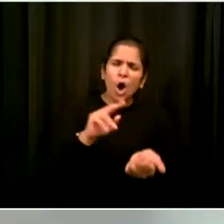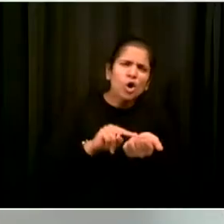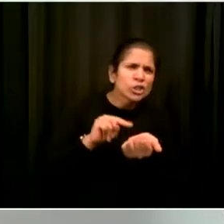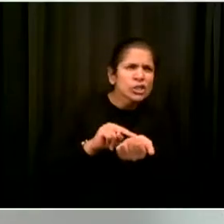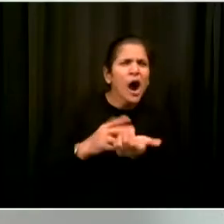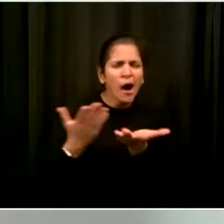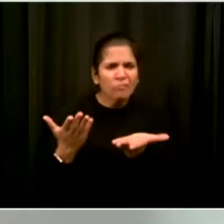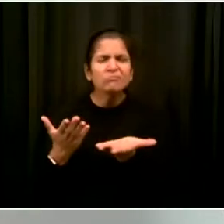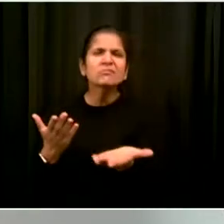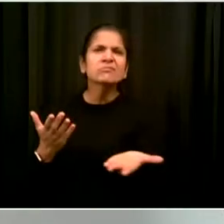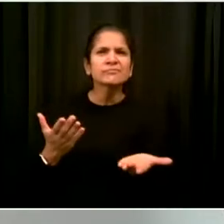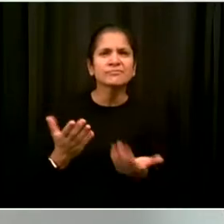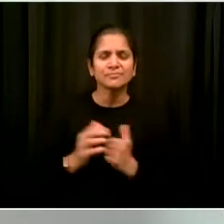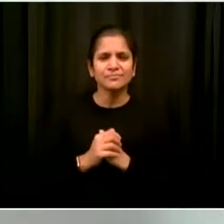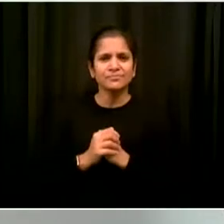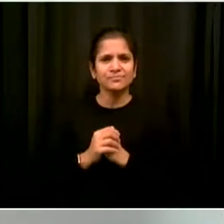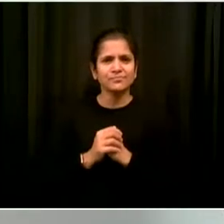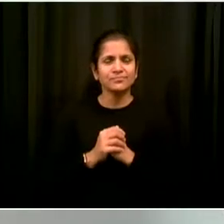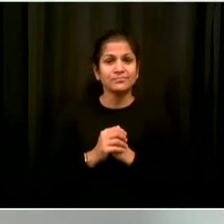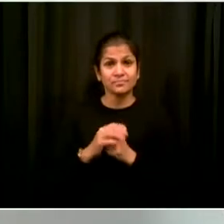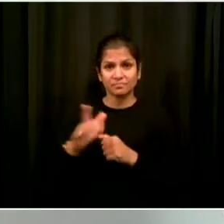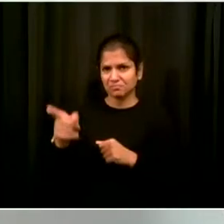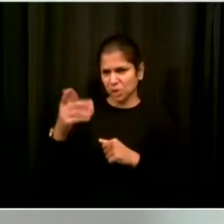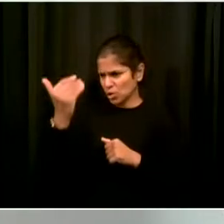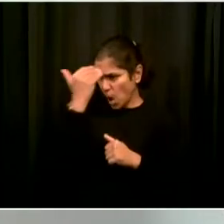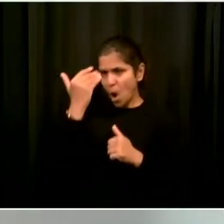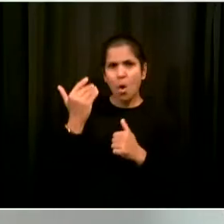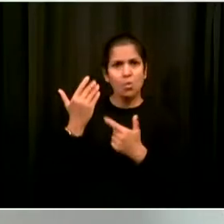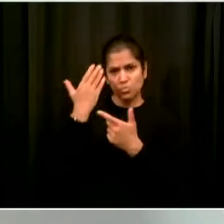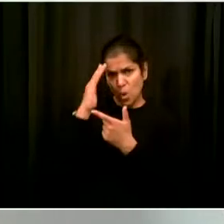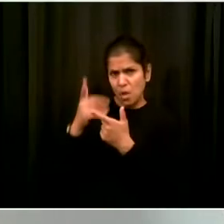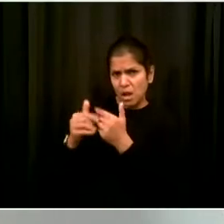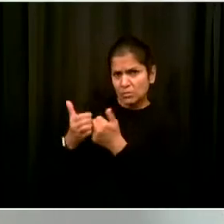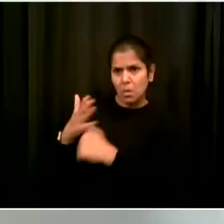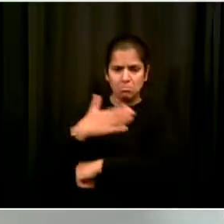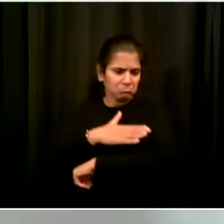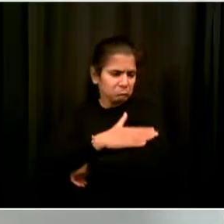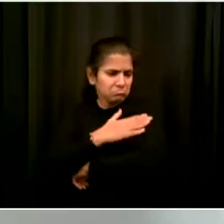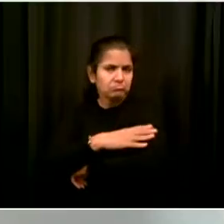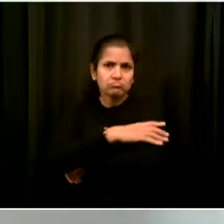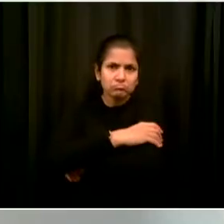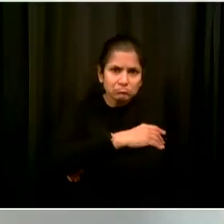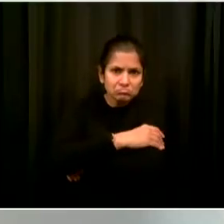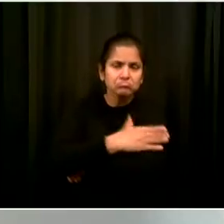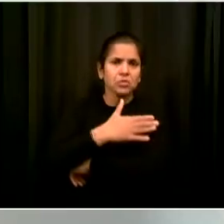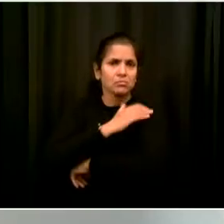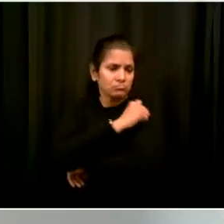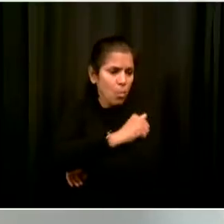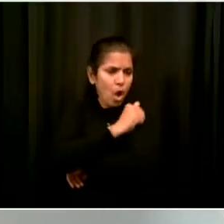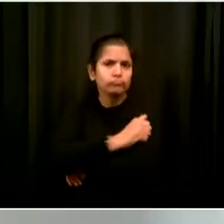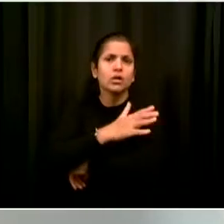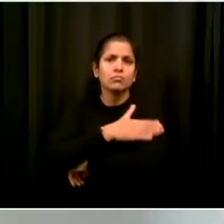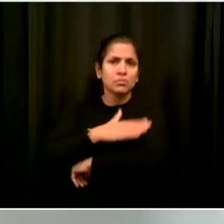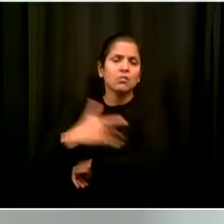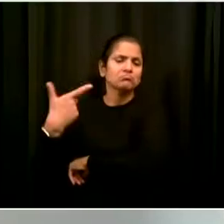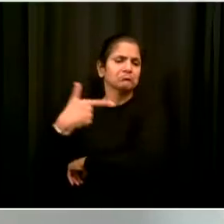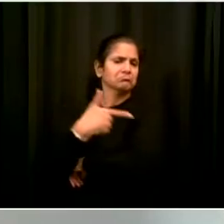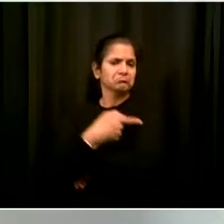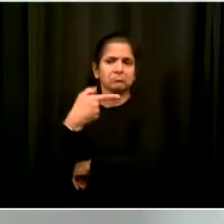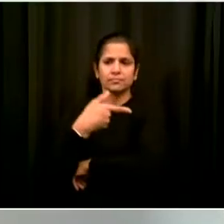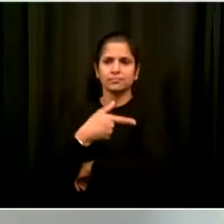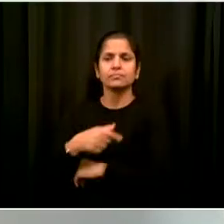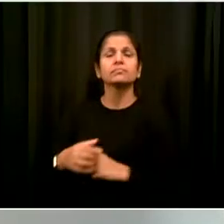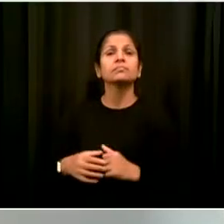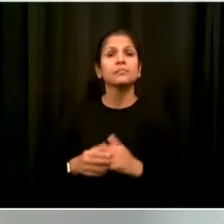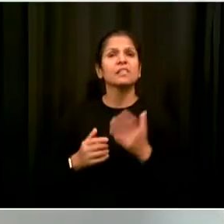vaccines. They'll go through the regular procedure. You'll roll up your sleeves. They'll use a little bit of an alcohol rub or